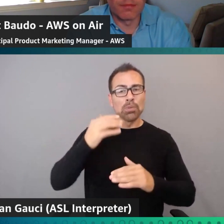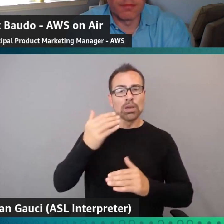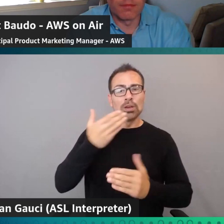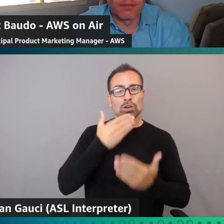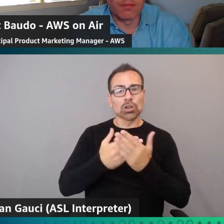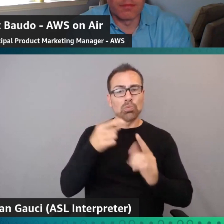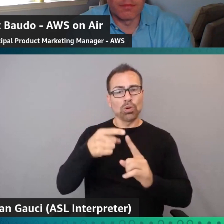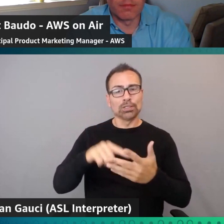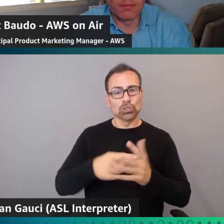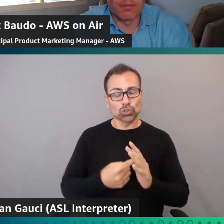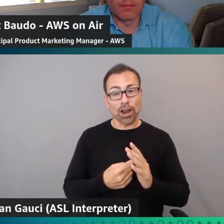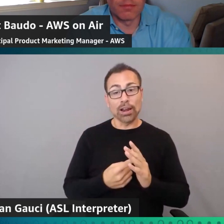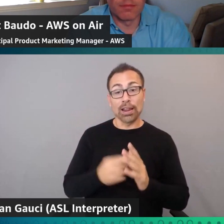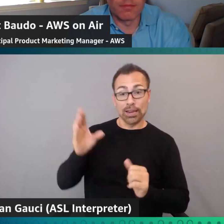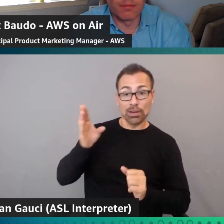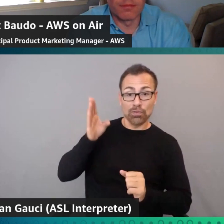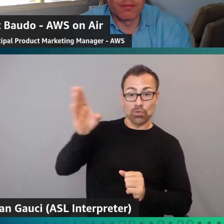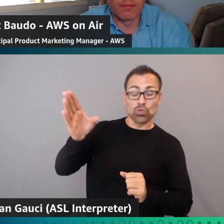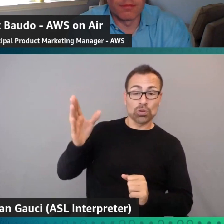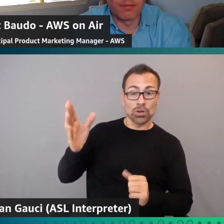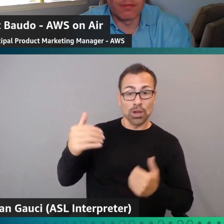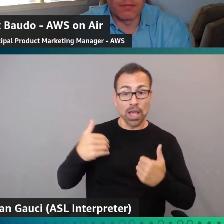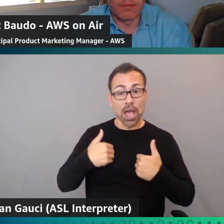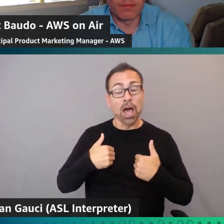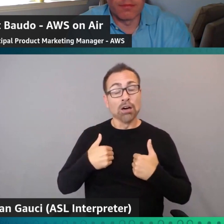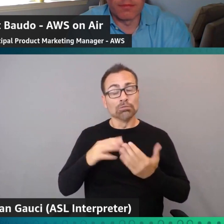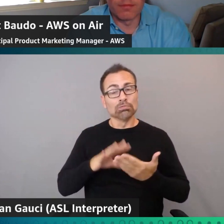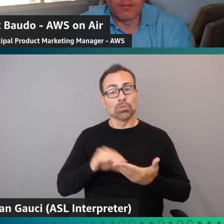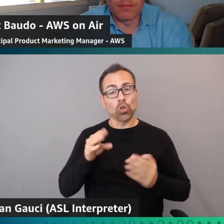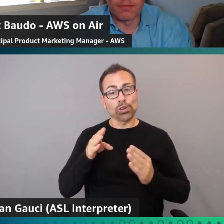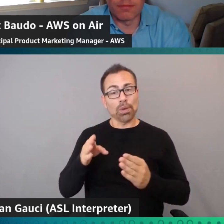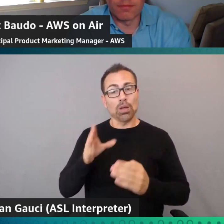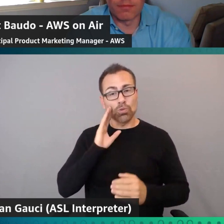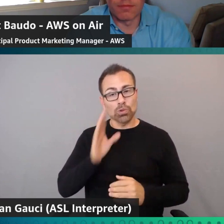in the future, we are going to have a learning path for this as well.